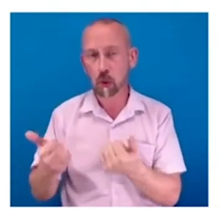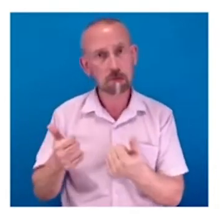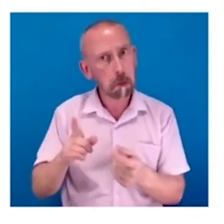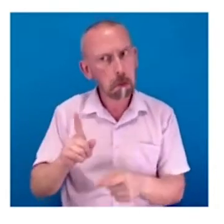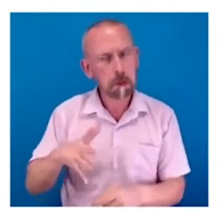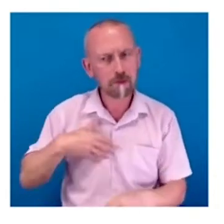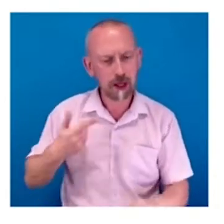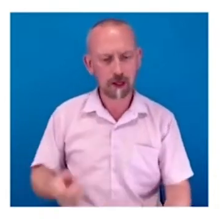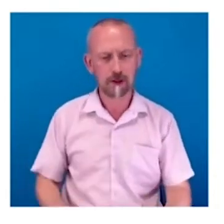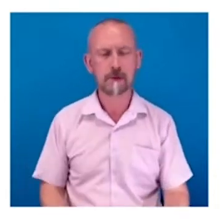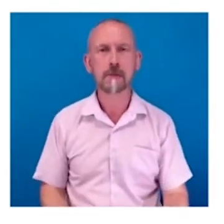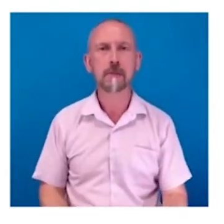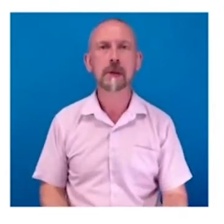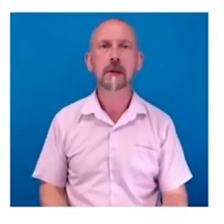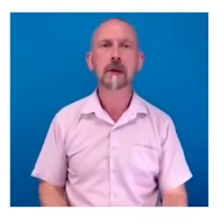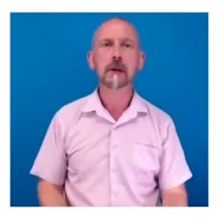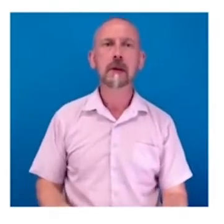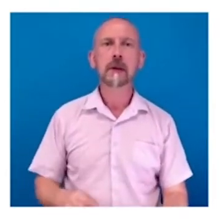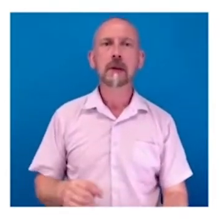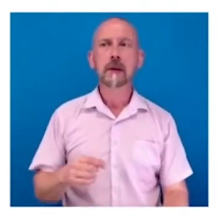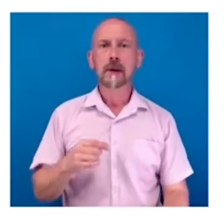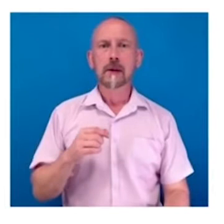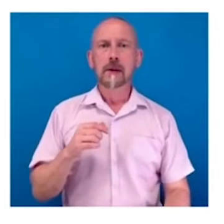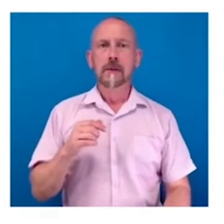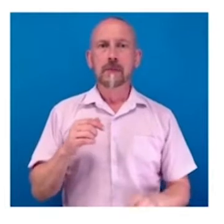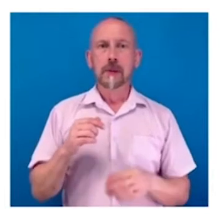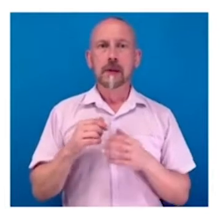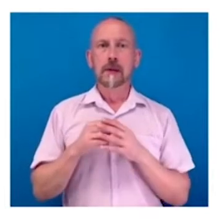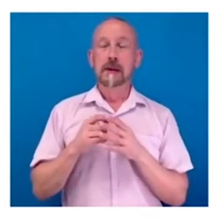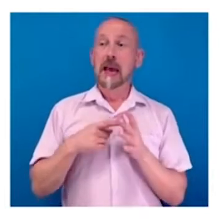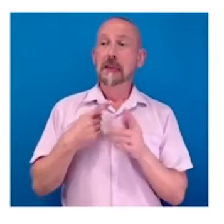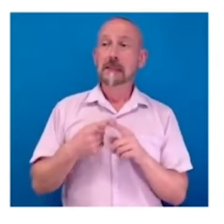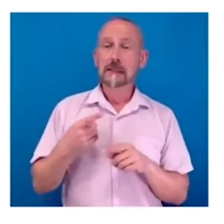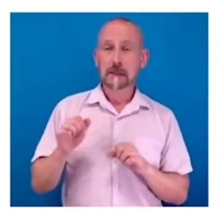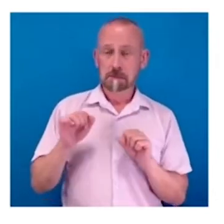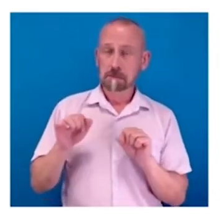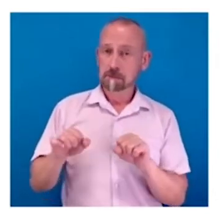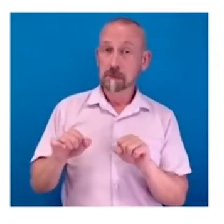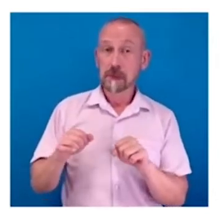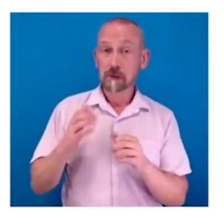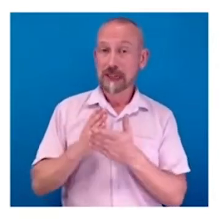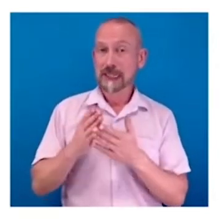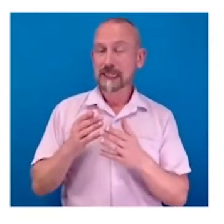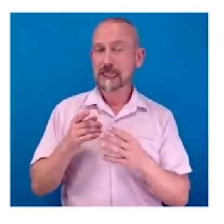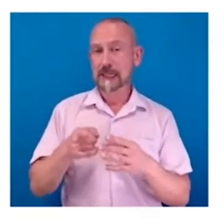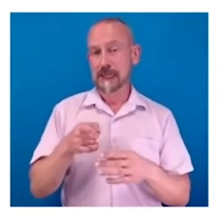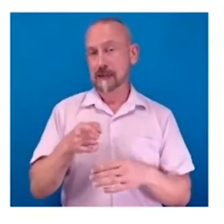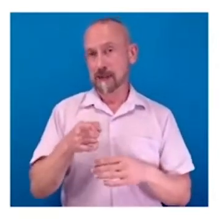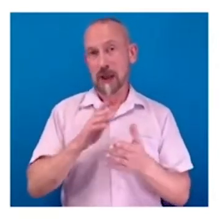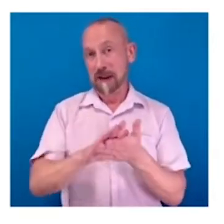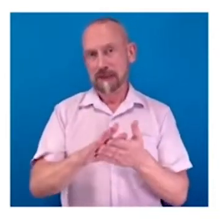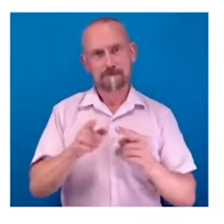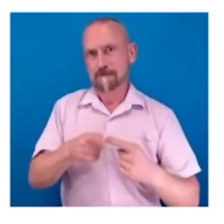think a little opposite to Henrik, we started out with accessibility as the core of what we're